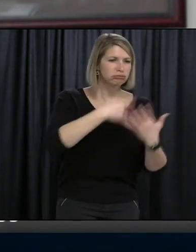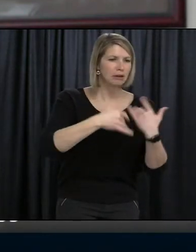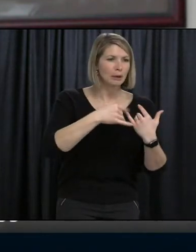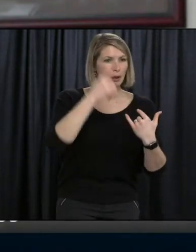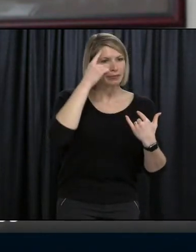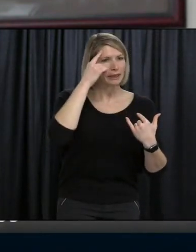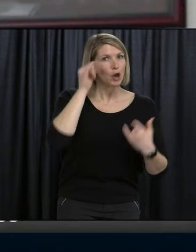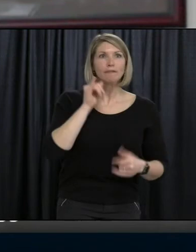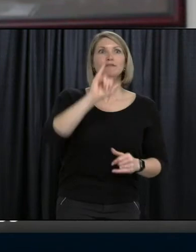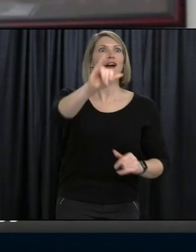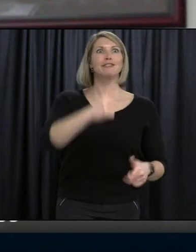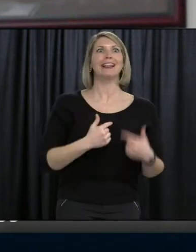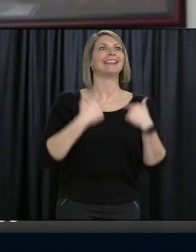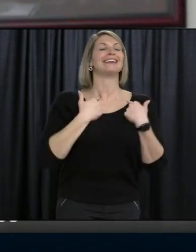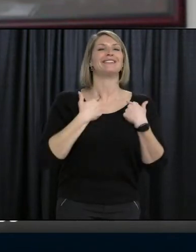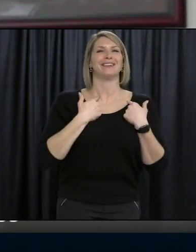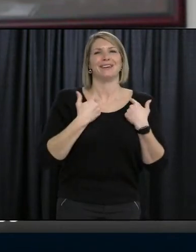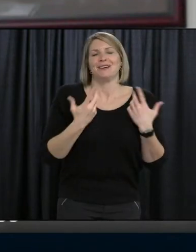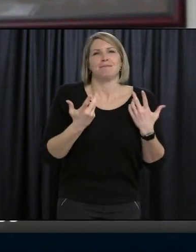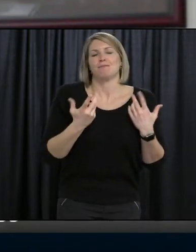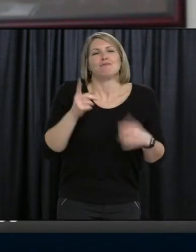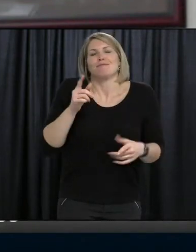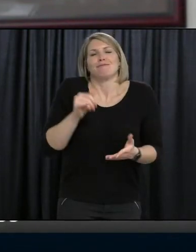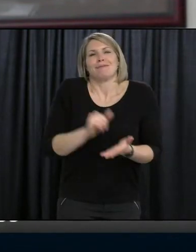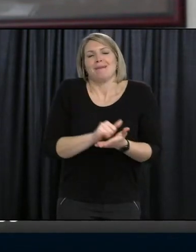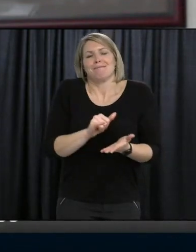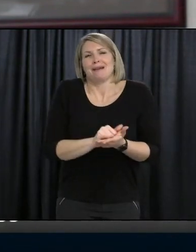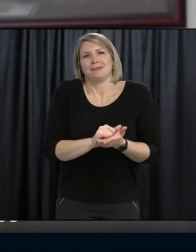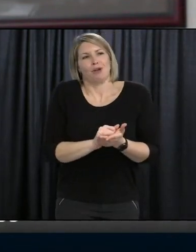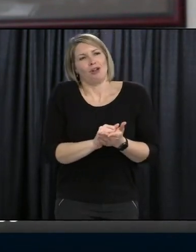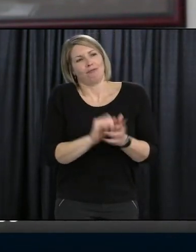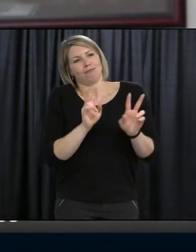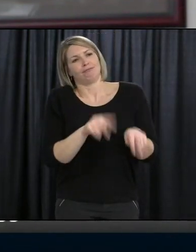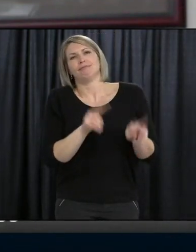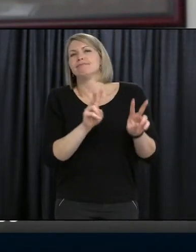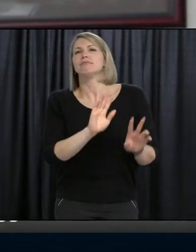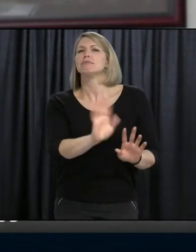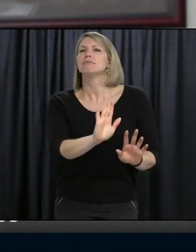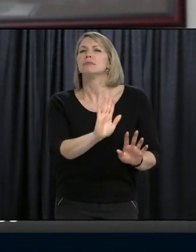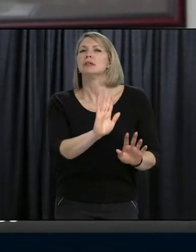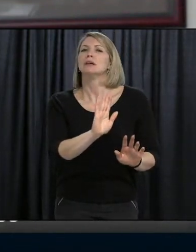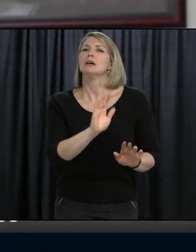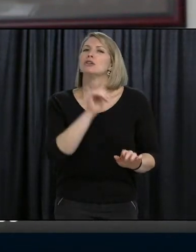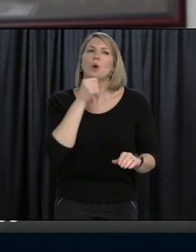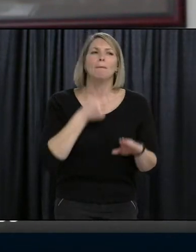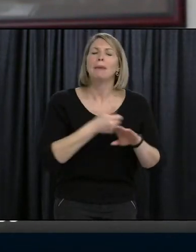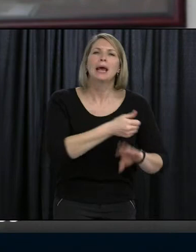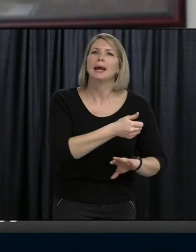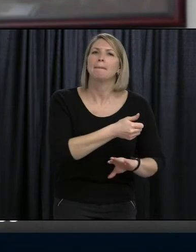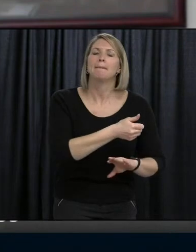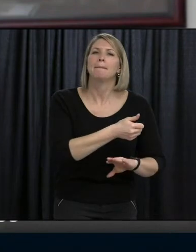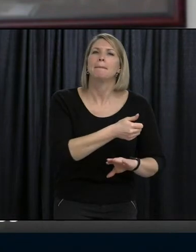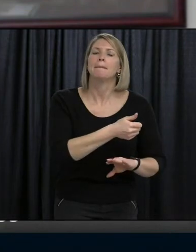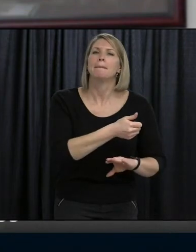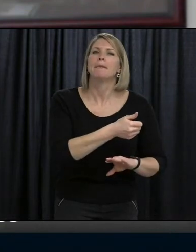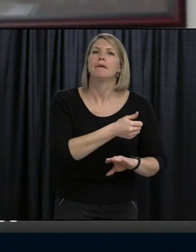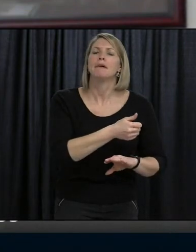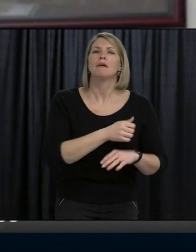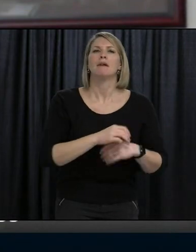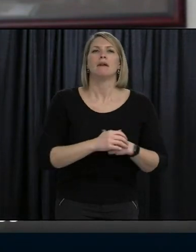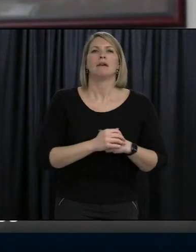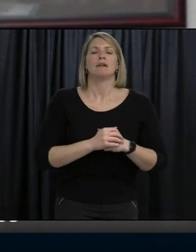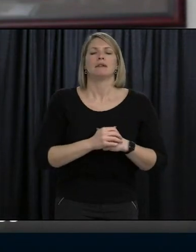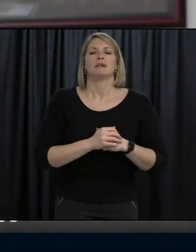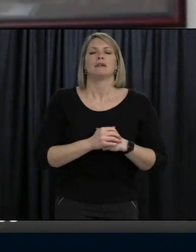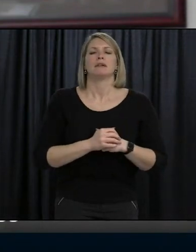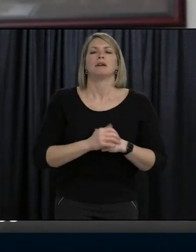forever. So encourage them, support them, and don't blame them. It's our job as